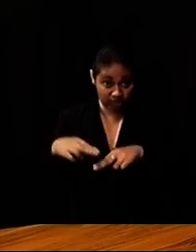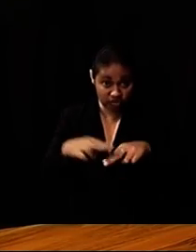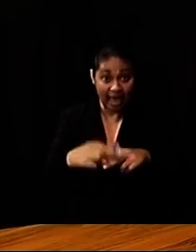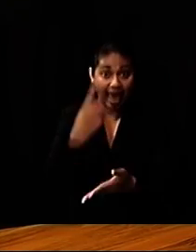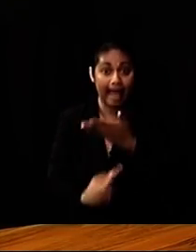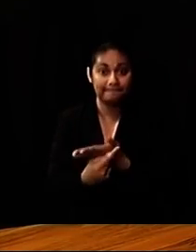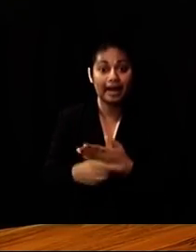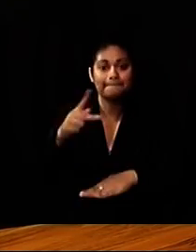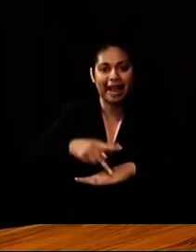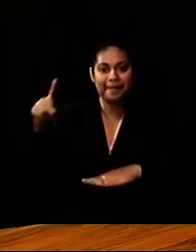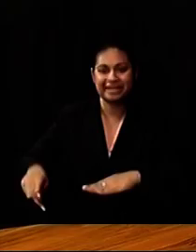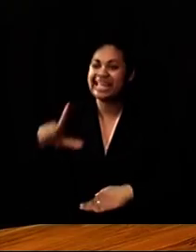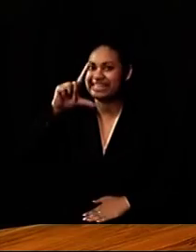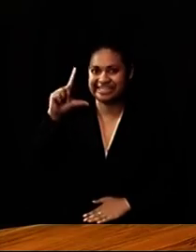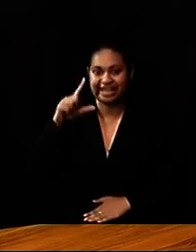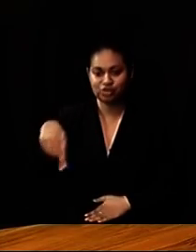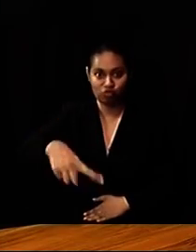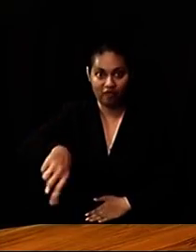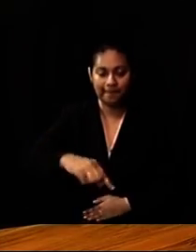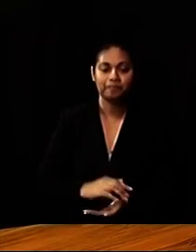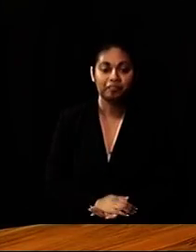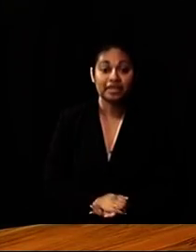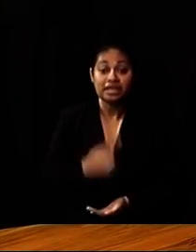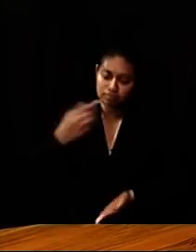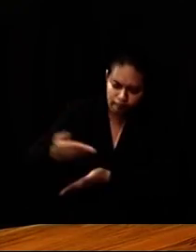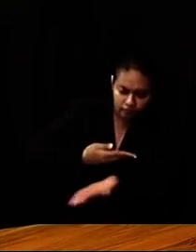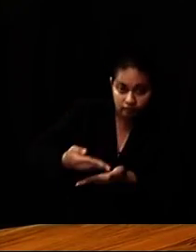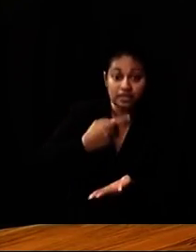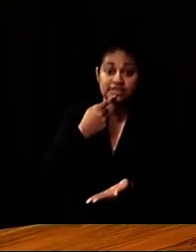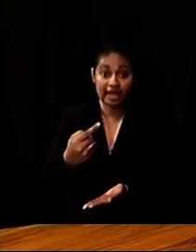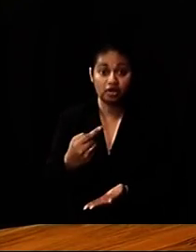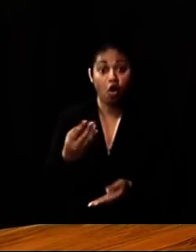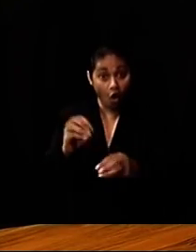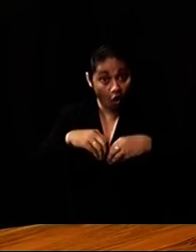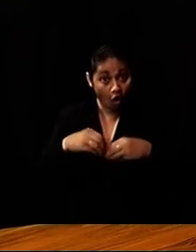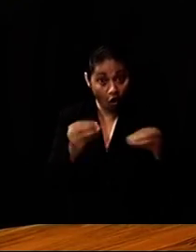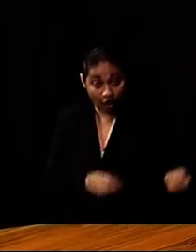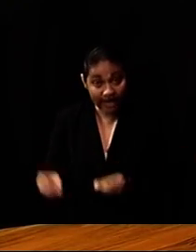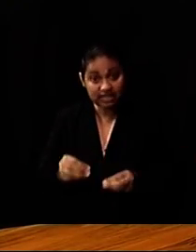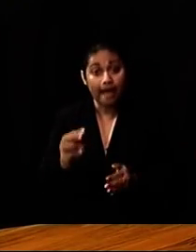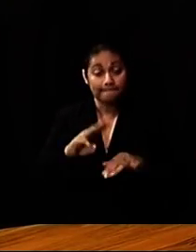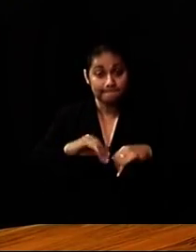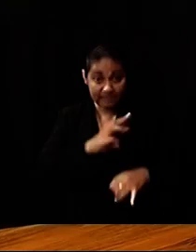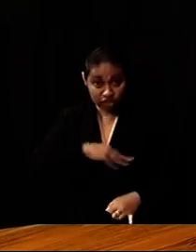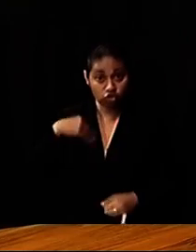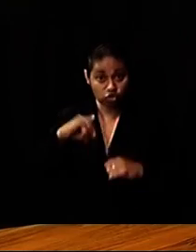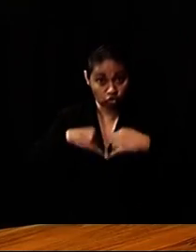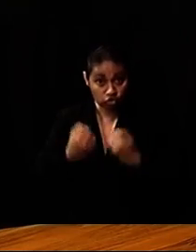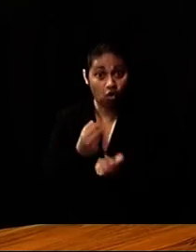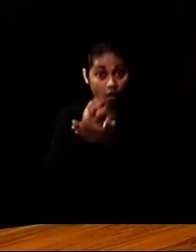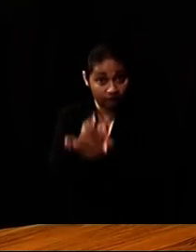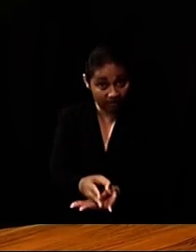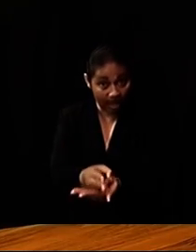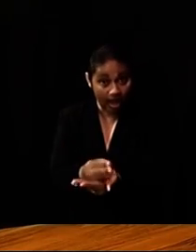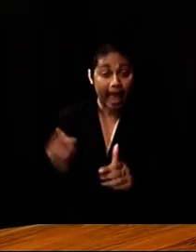Fiji took place at the Parliament Complex in Suva. The consultation was organized by the Ministry of Social Welfare